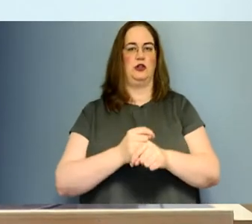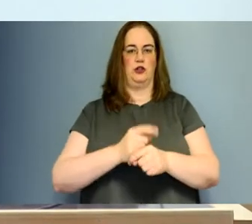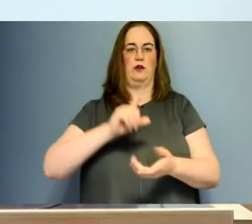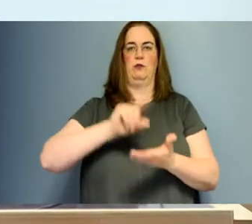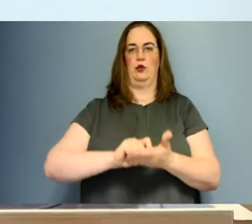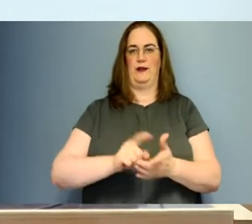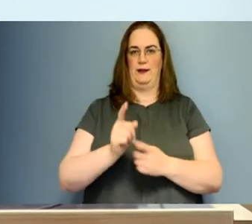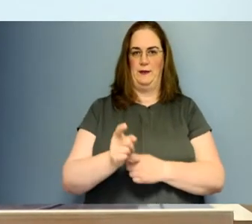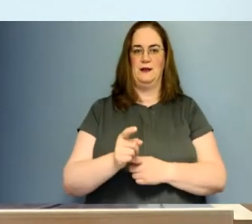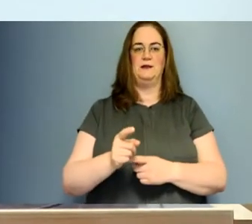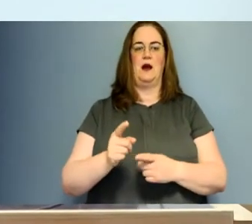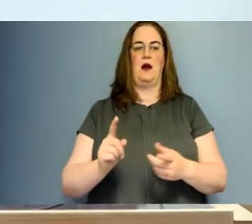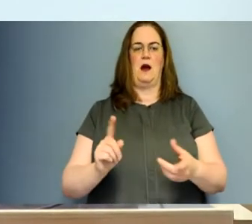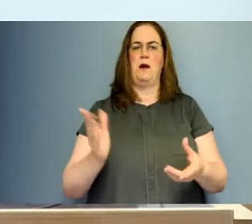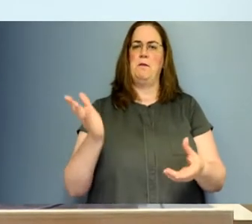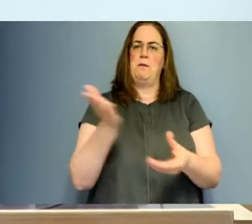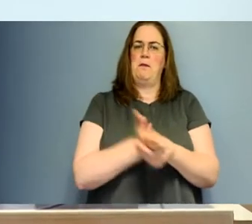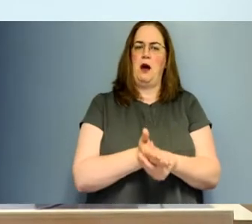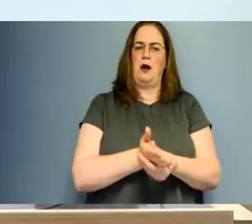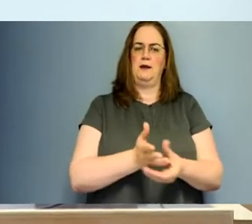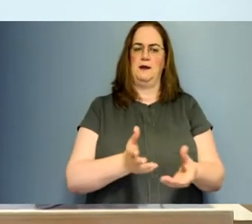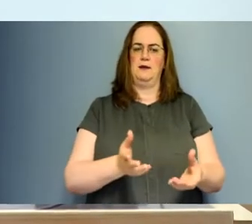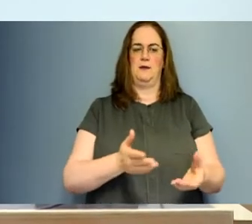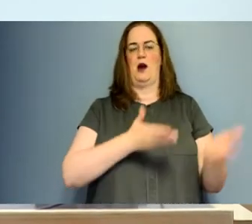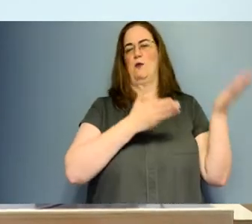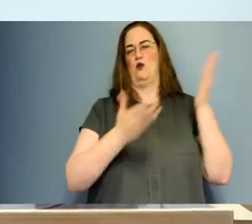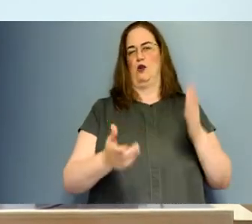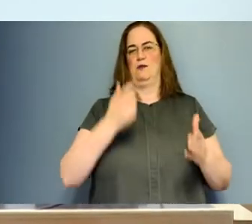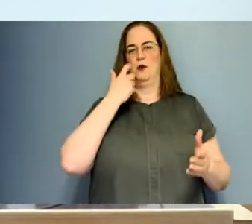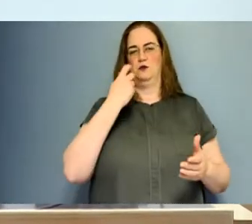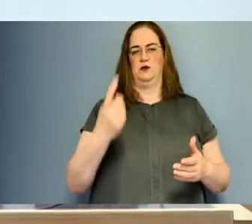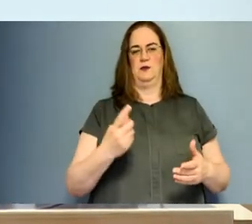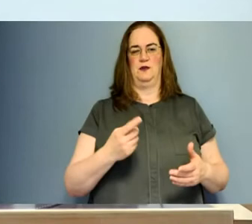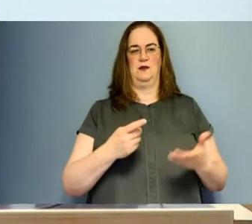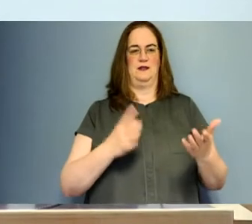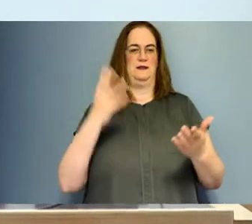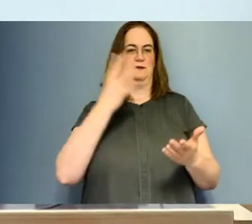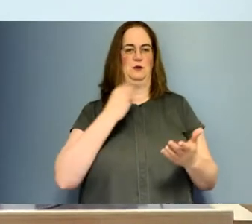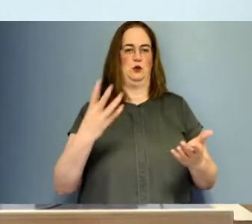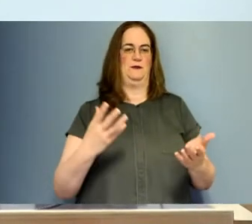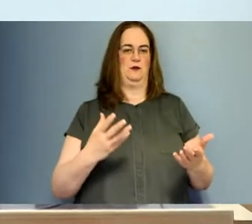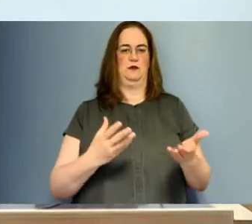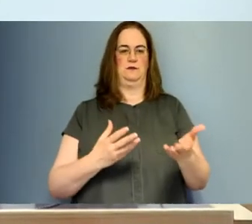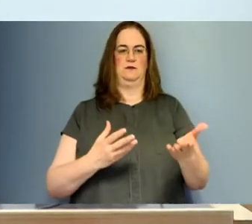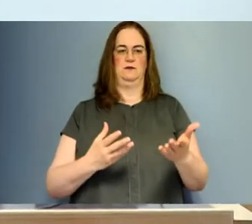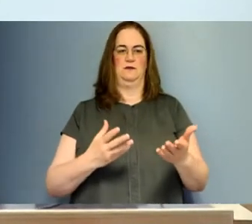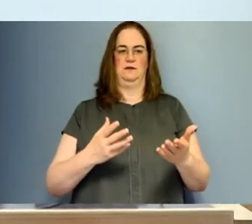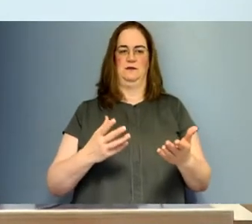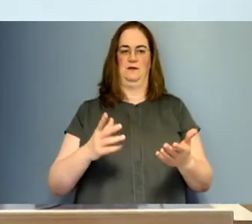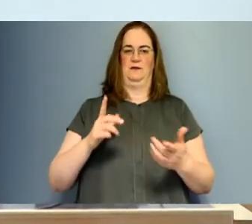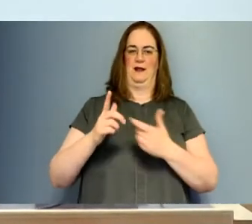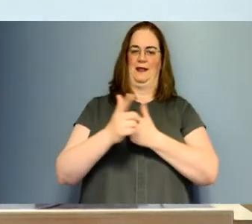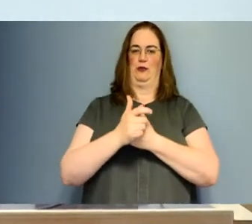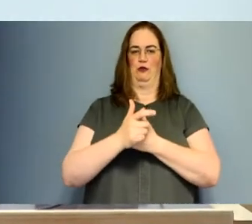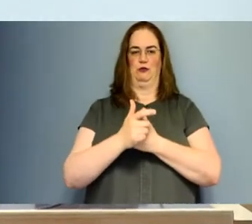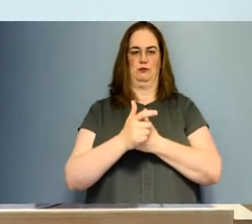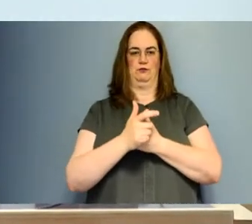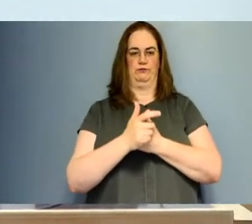minutes out and binding them in these, and I brought the most recent one, these beautiful leather-bound books.